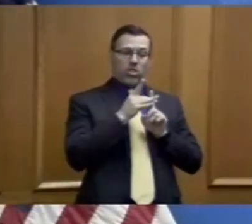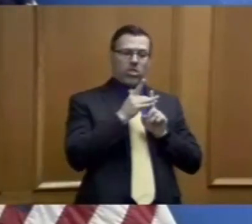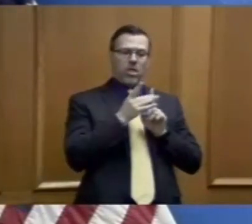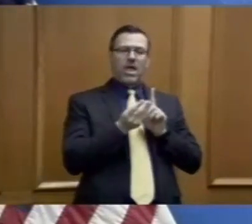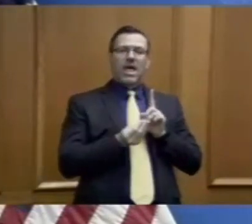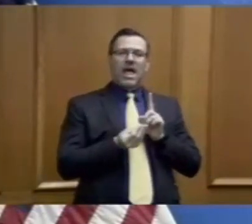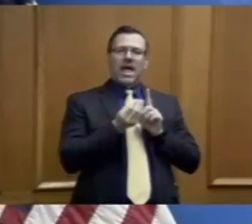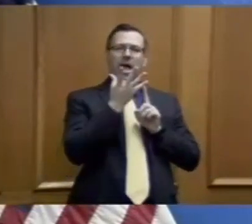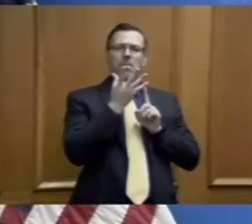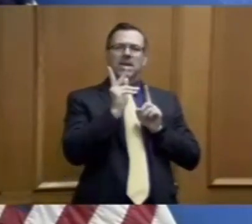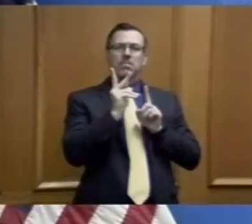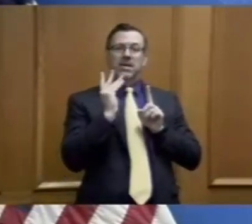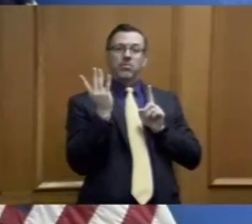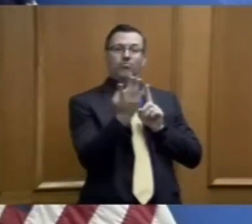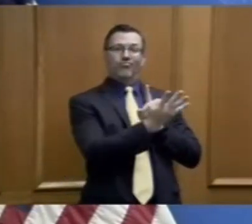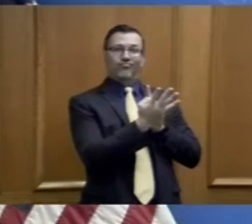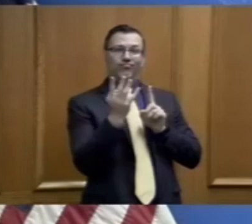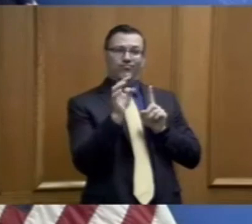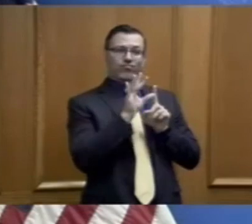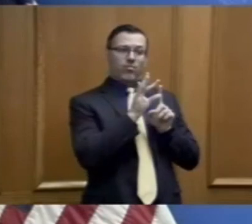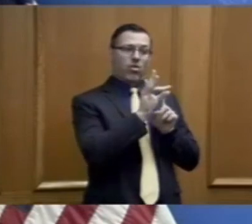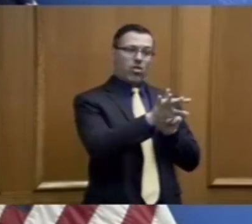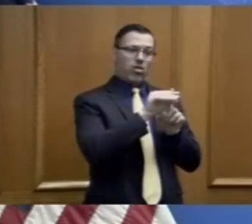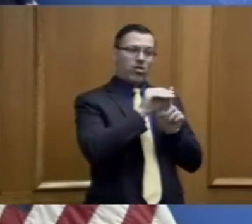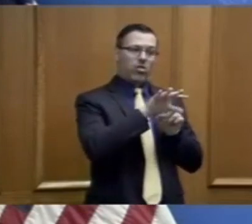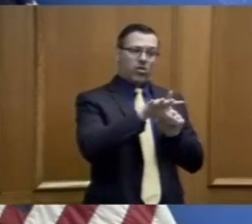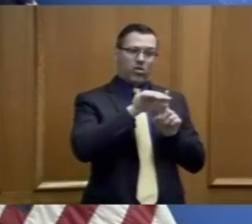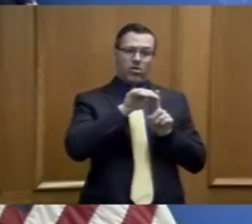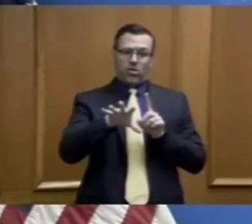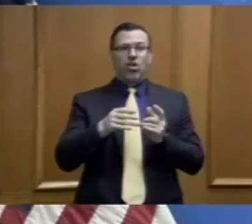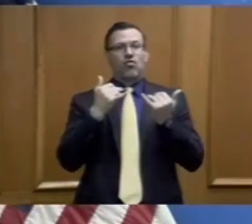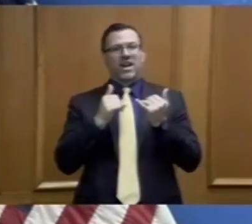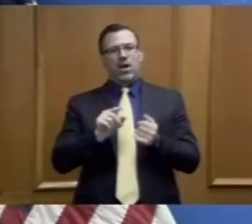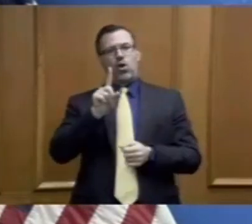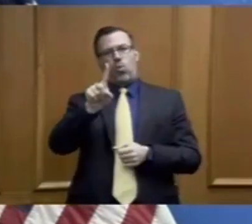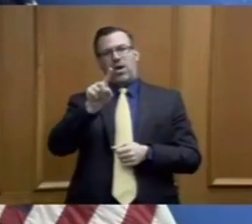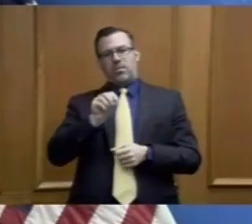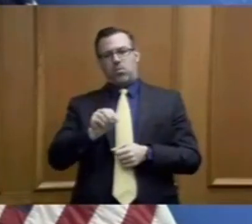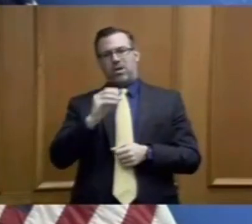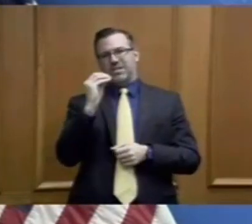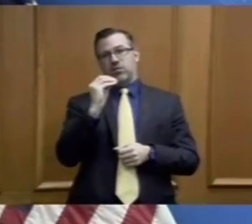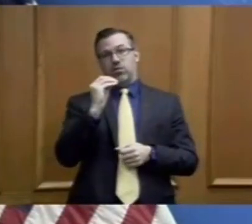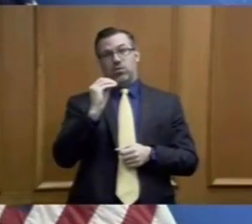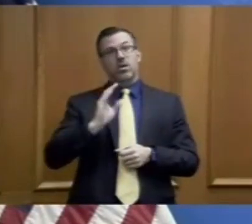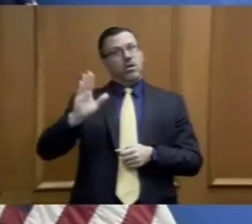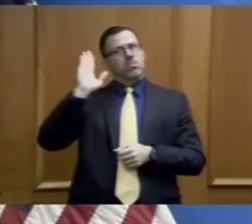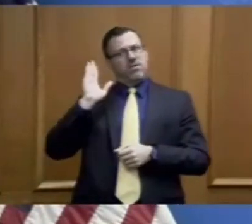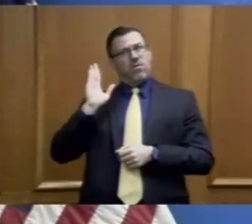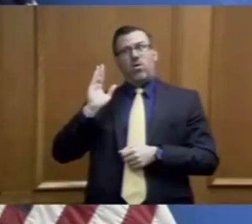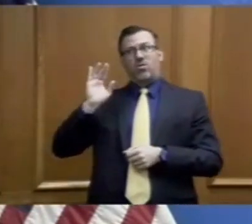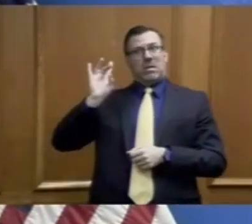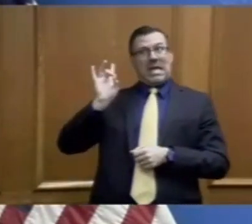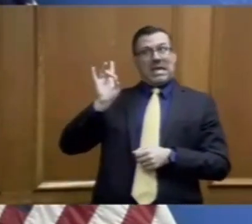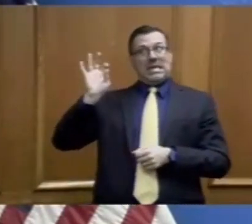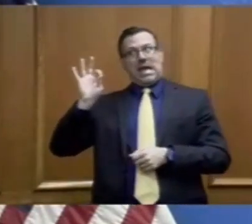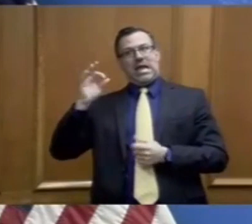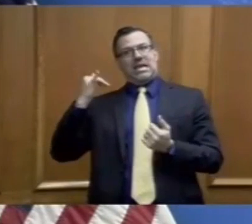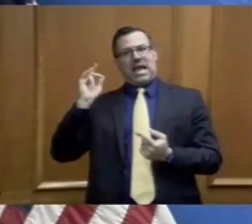transmission score that is now at about 1.0, but has been much higher in the past. We also look